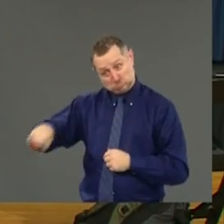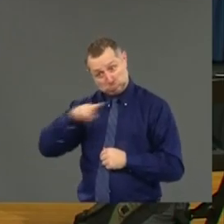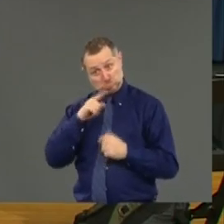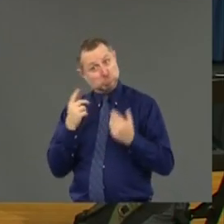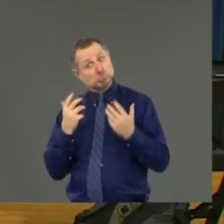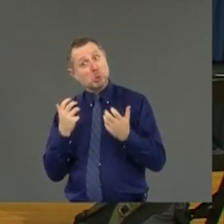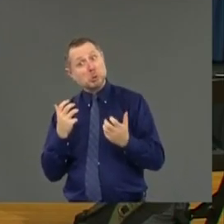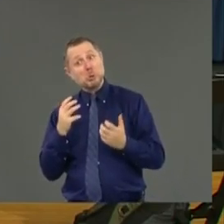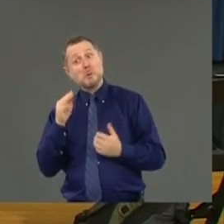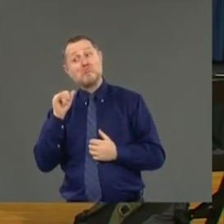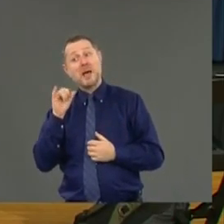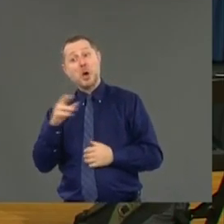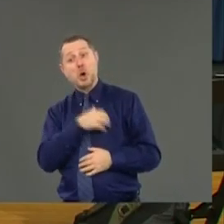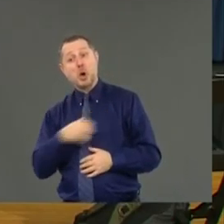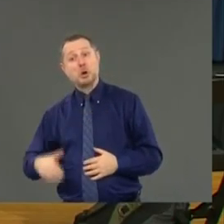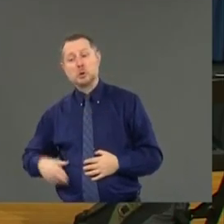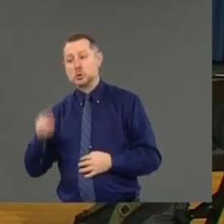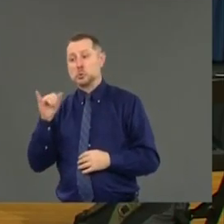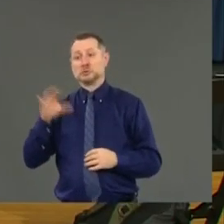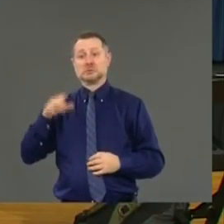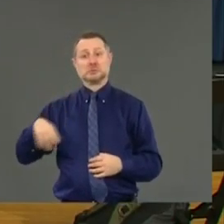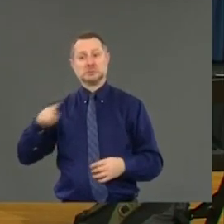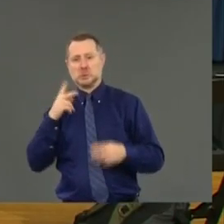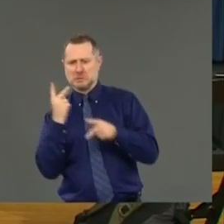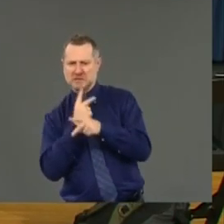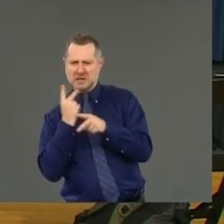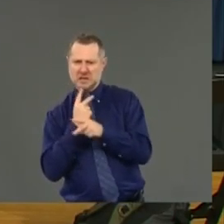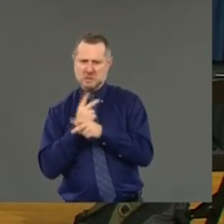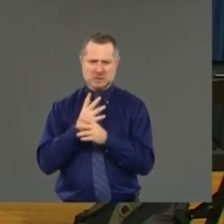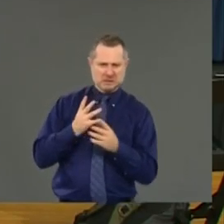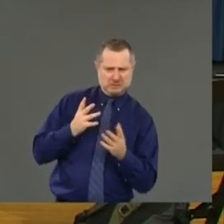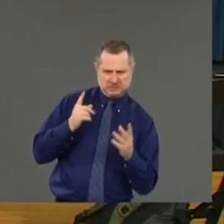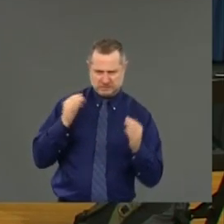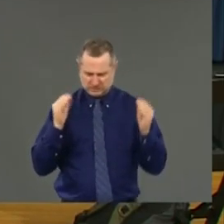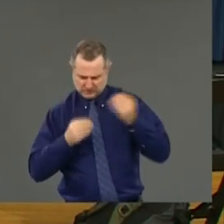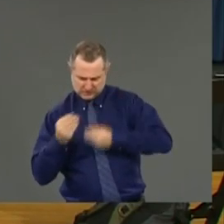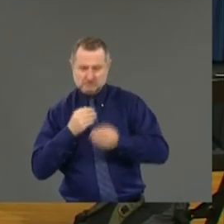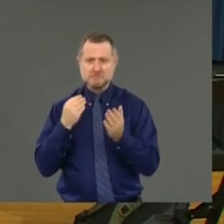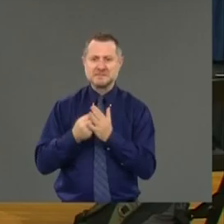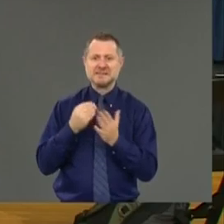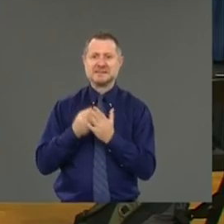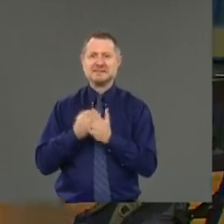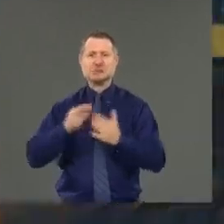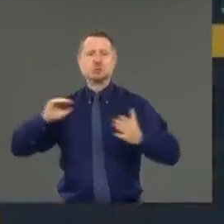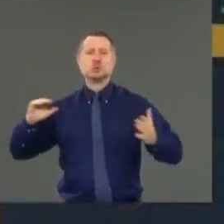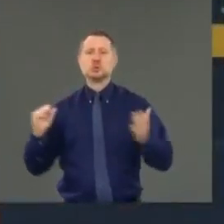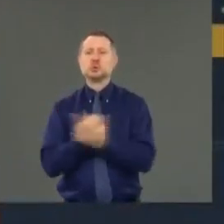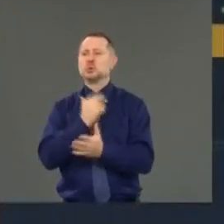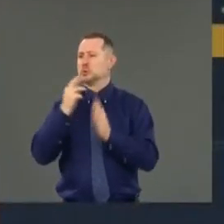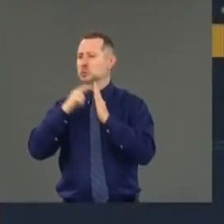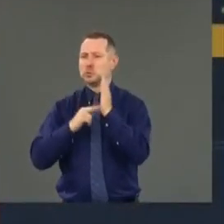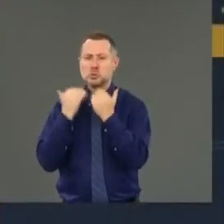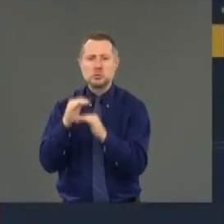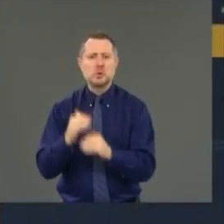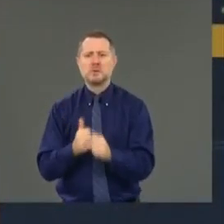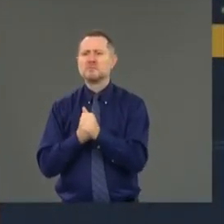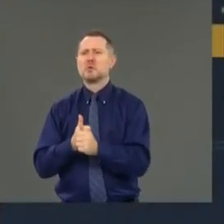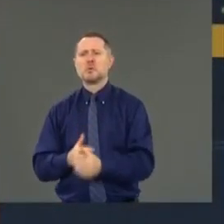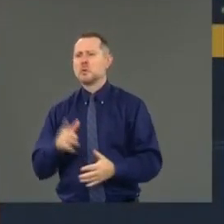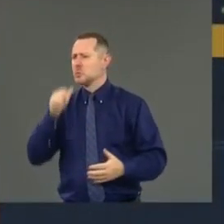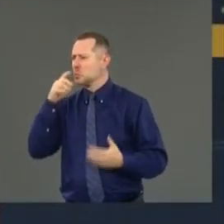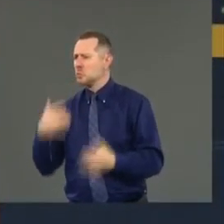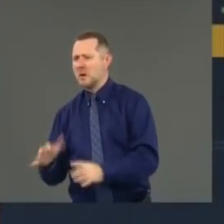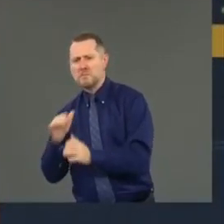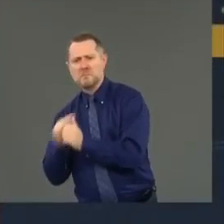perhaps enact the Financial Control Board to have some controls, or would you rather just not see this bill pass now? I haven't had